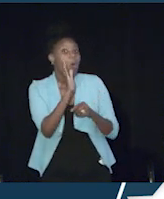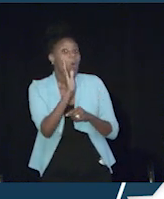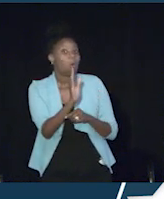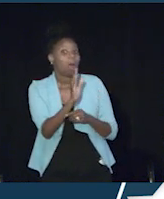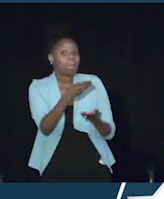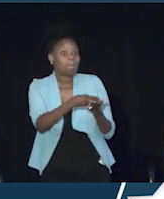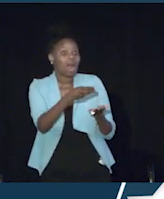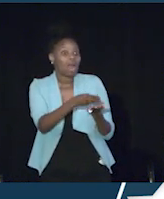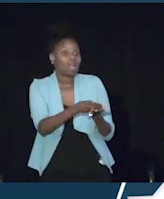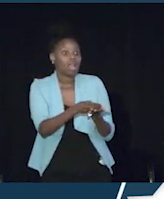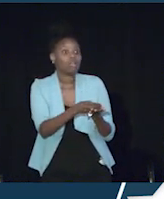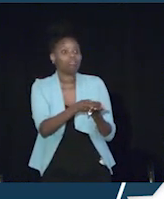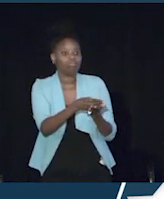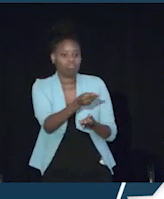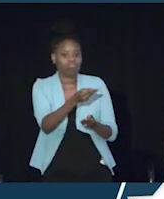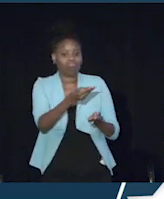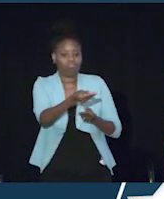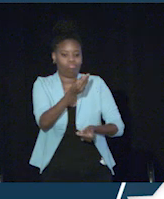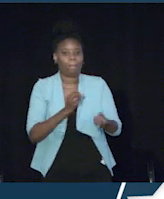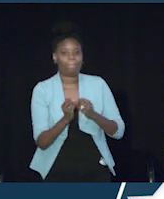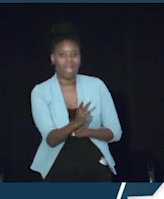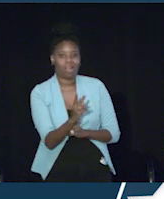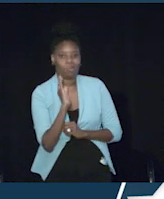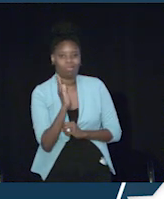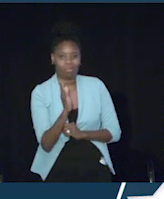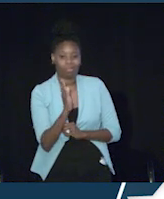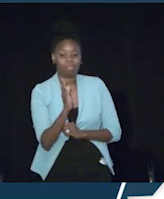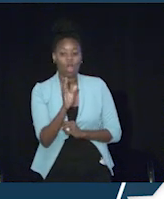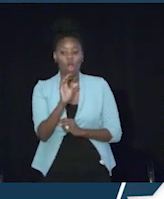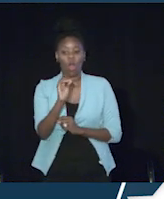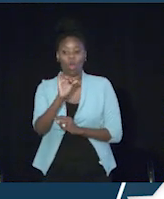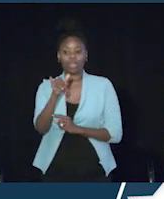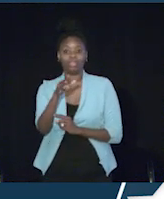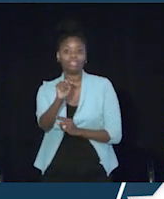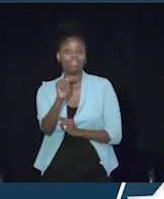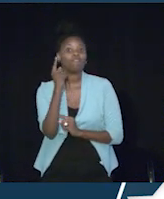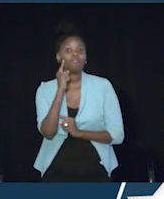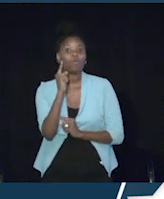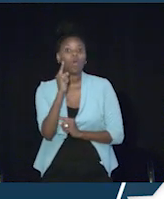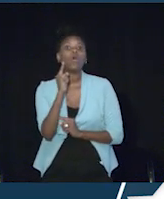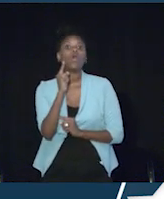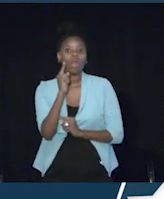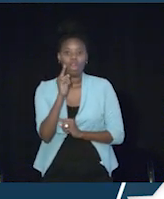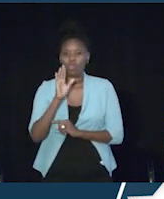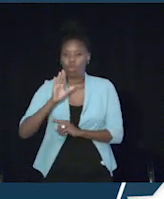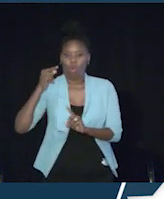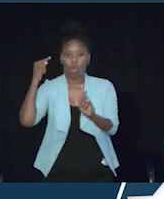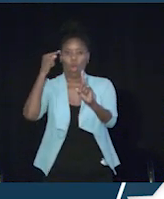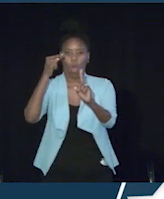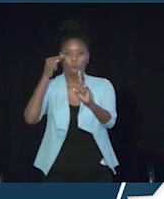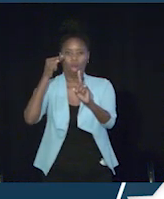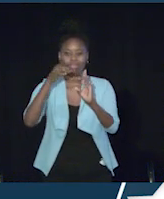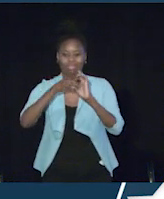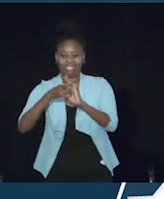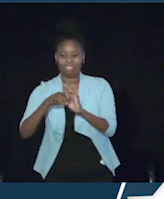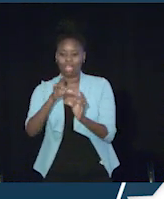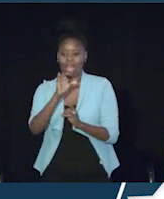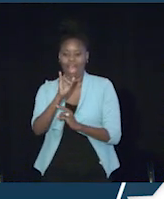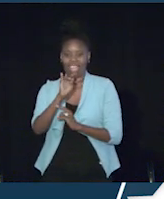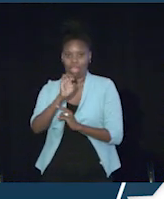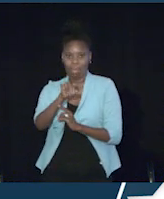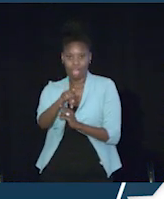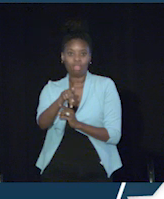training program. The OJT can be used to meet your goal on your IPE. After the